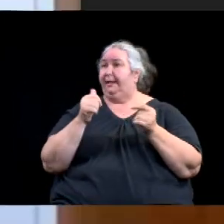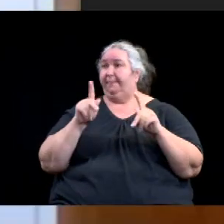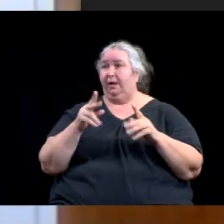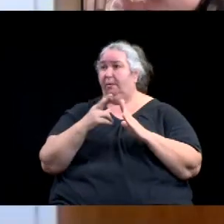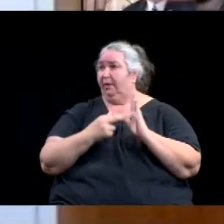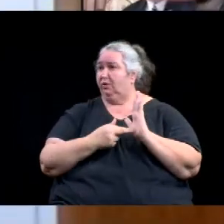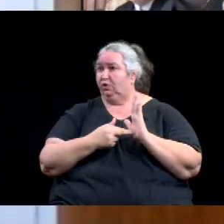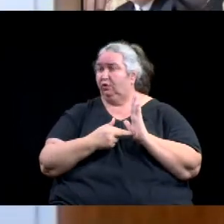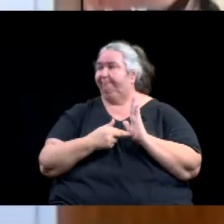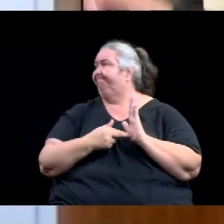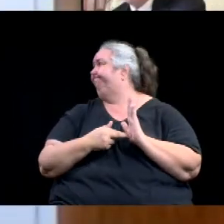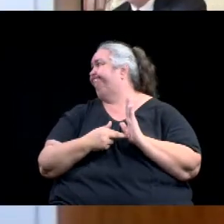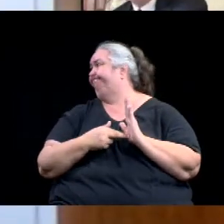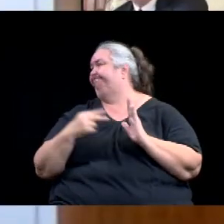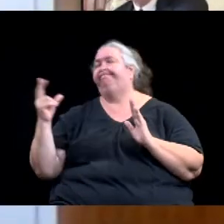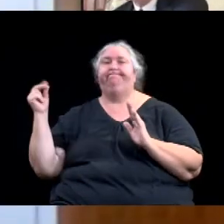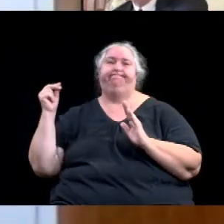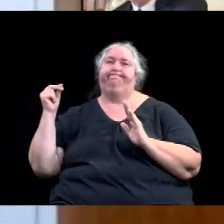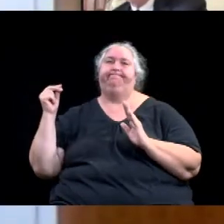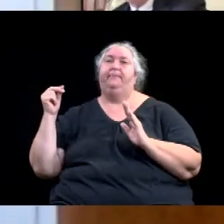Move for approval.